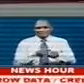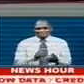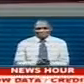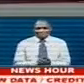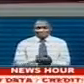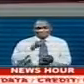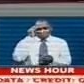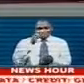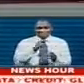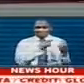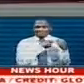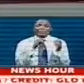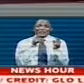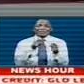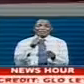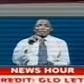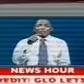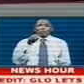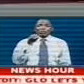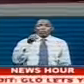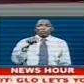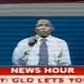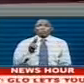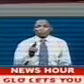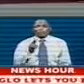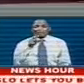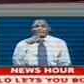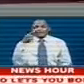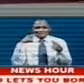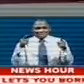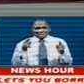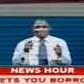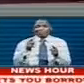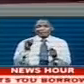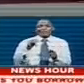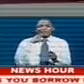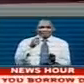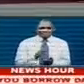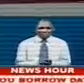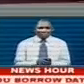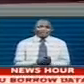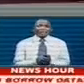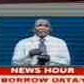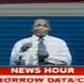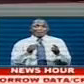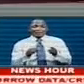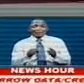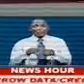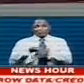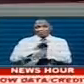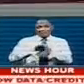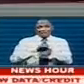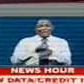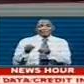time. The Minister for Education, Dr. Matthew Opoku Prempeh, who disclosed this in Kumasi, noted that management of the